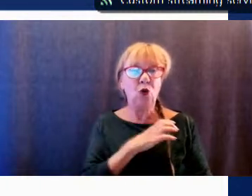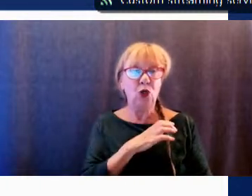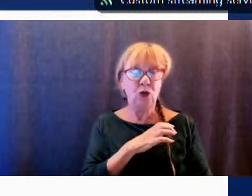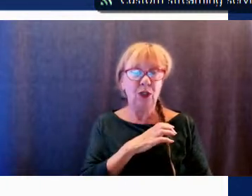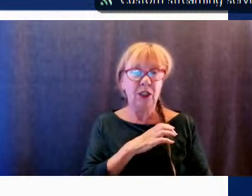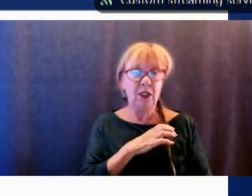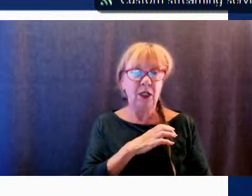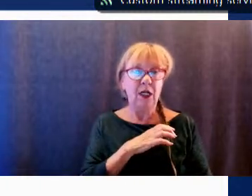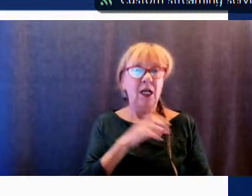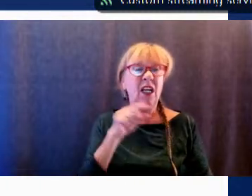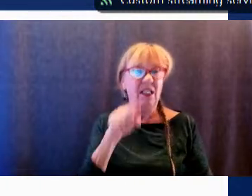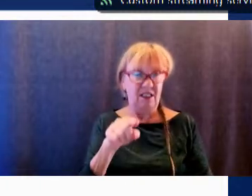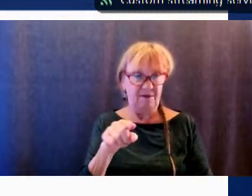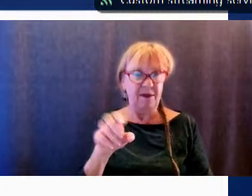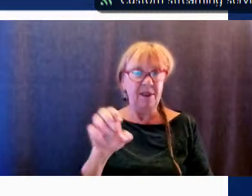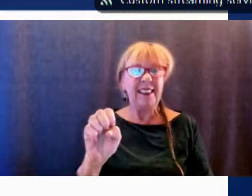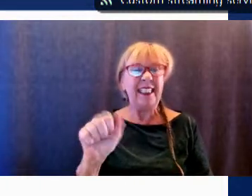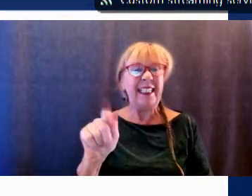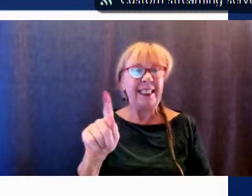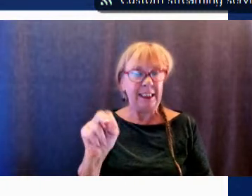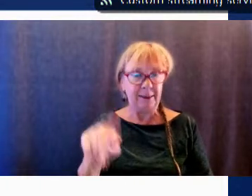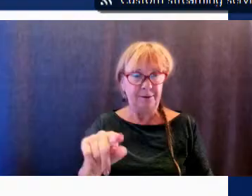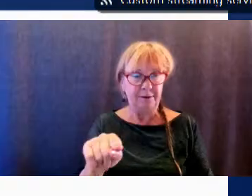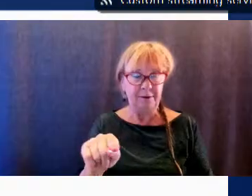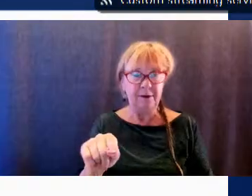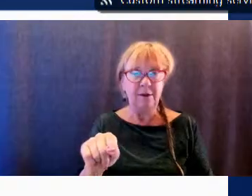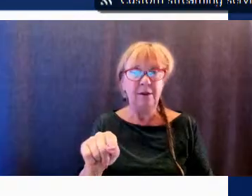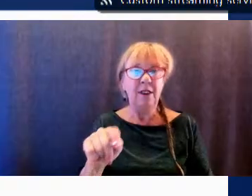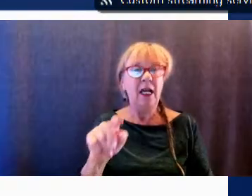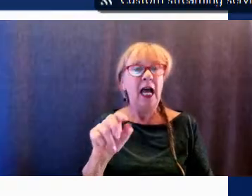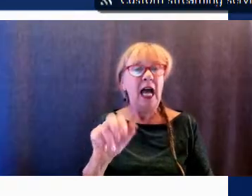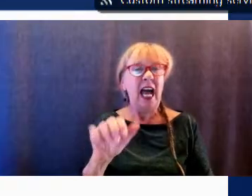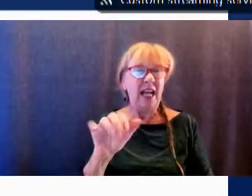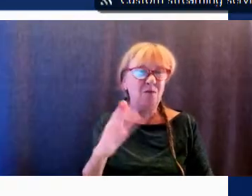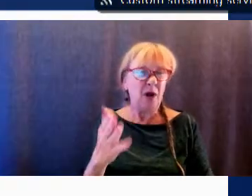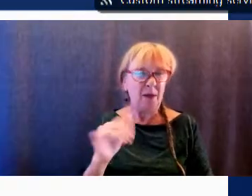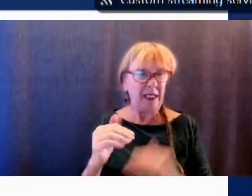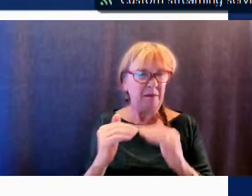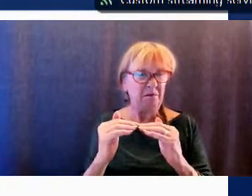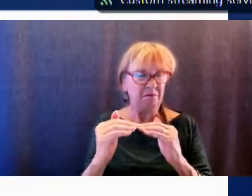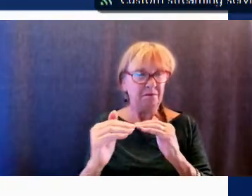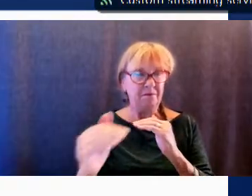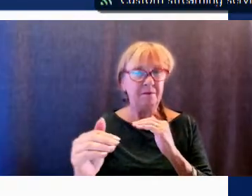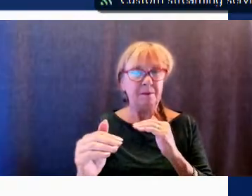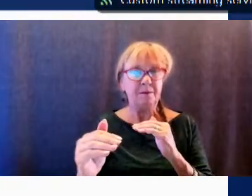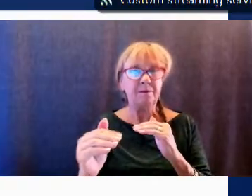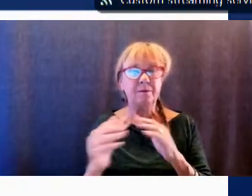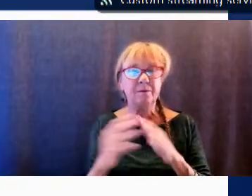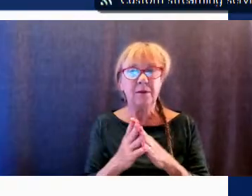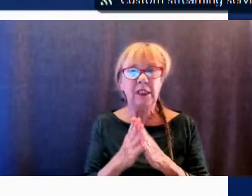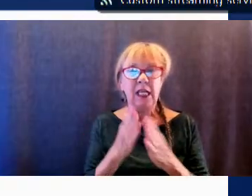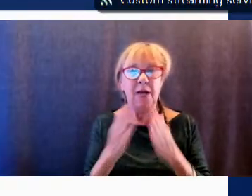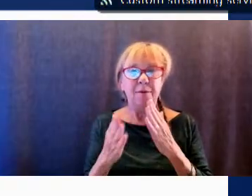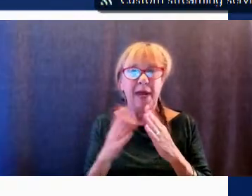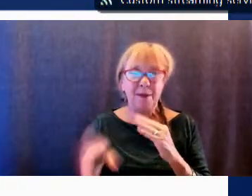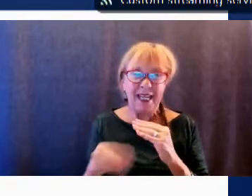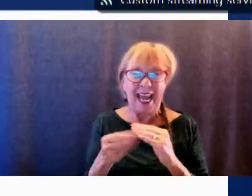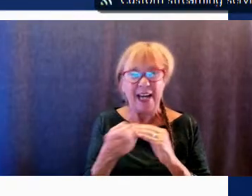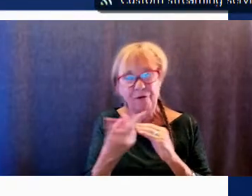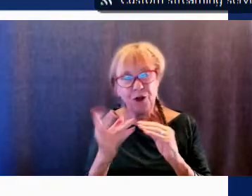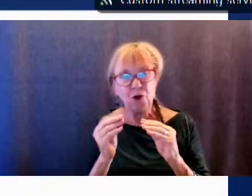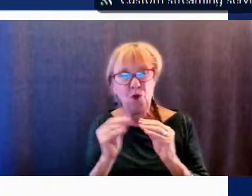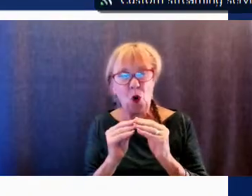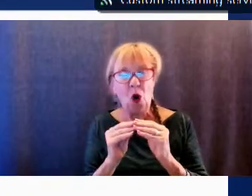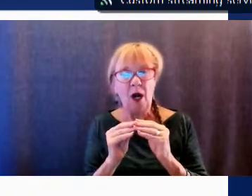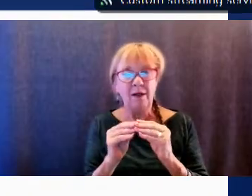in Eaton, and that number should stay, where we might get a little bit of a bump here in the coming